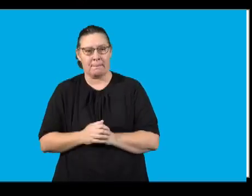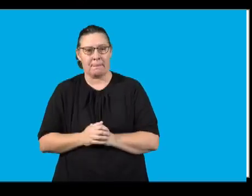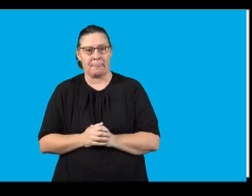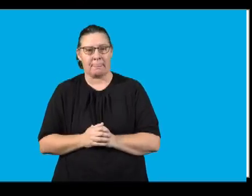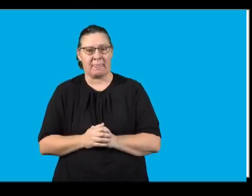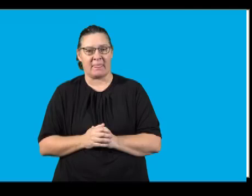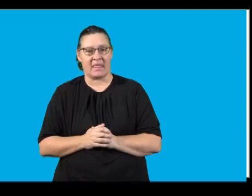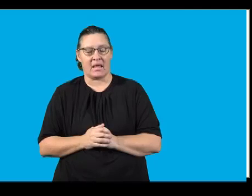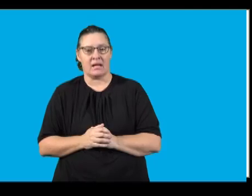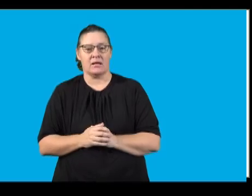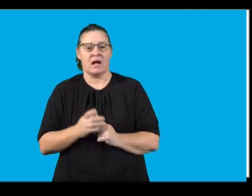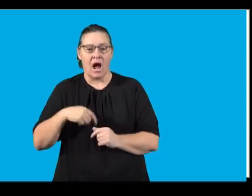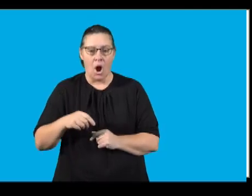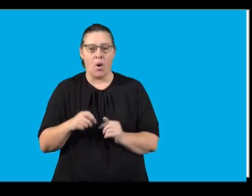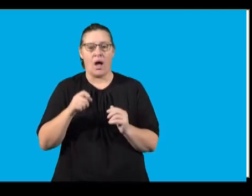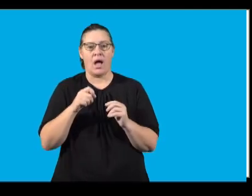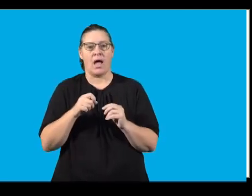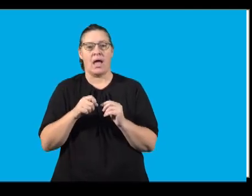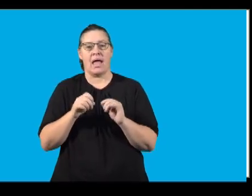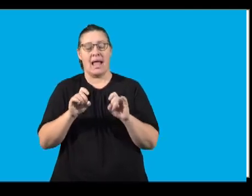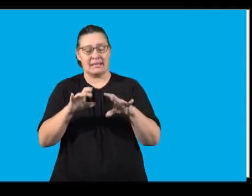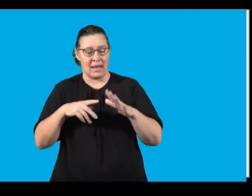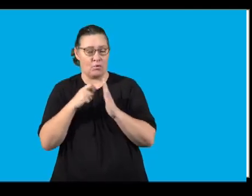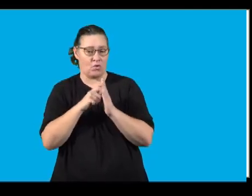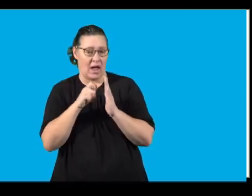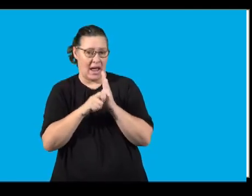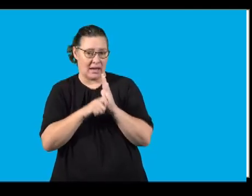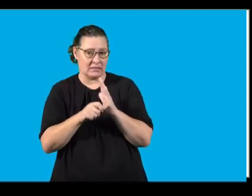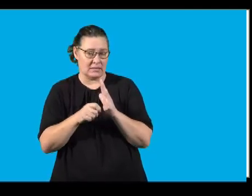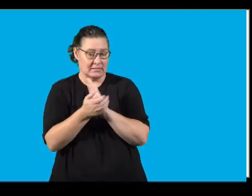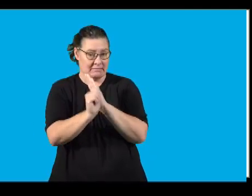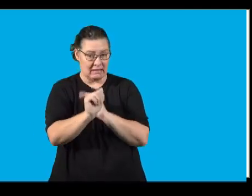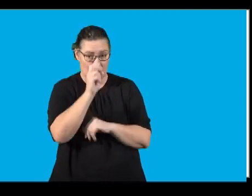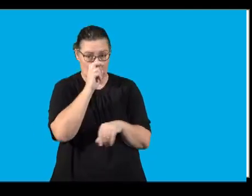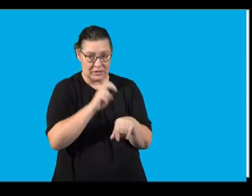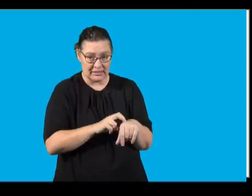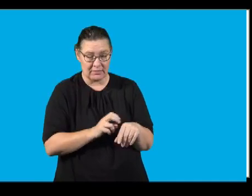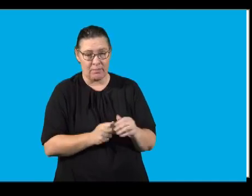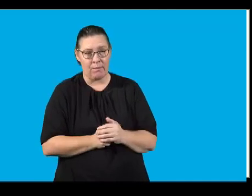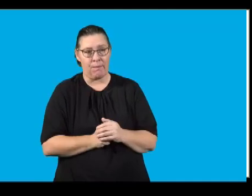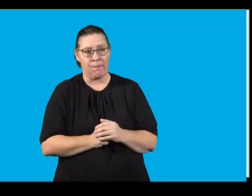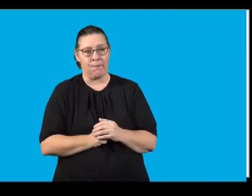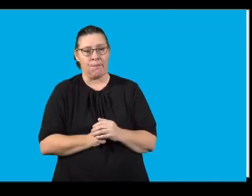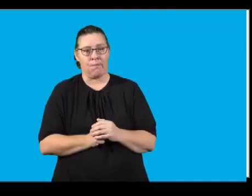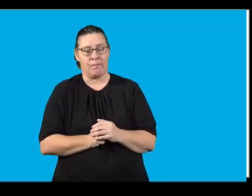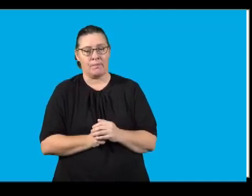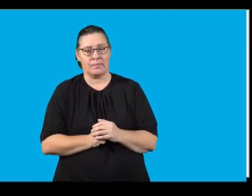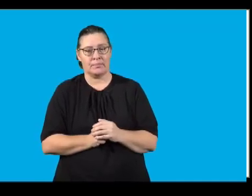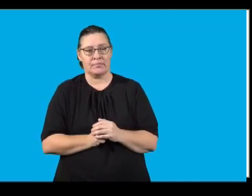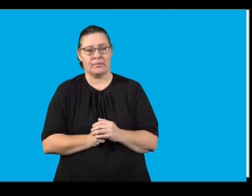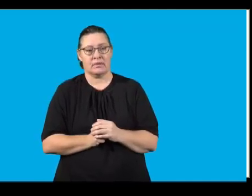questions in the exam. Okay. Now, our exam writing competencies, remember, our